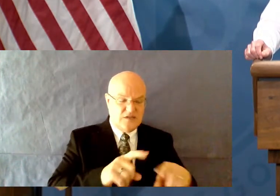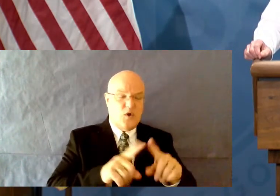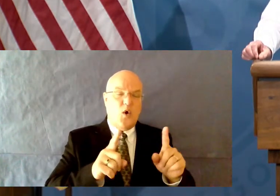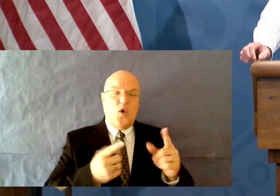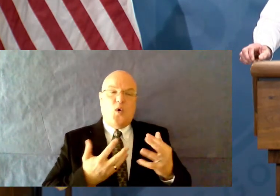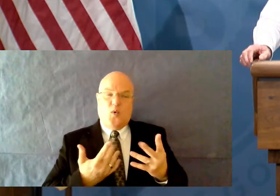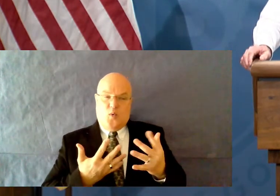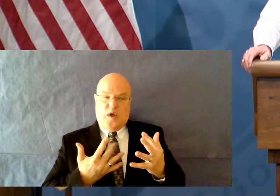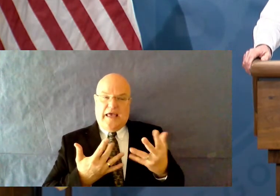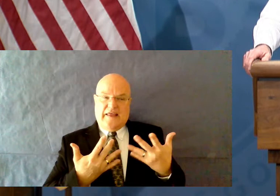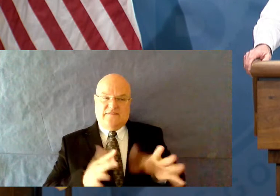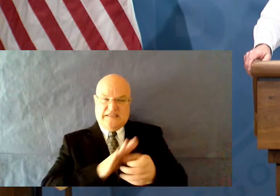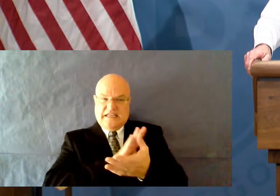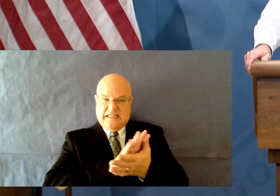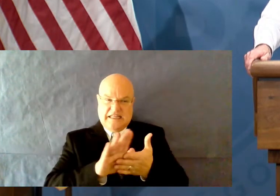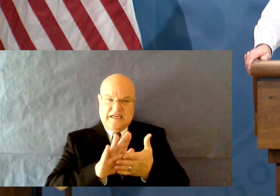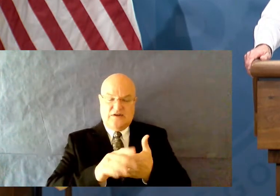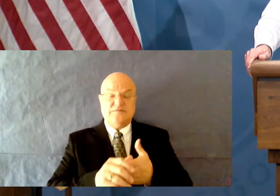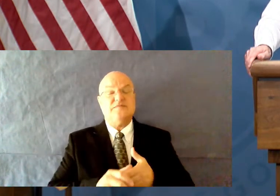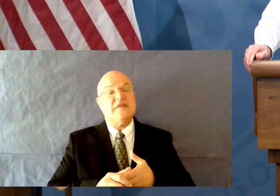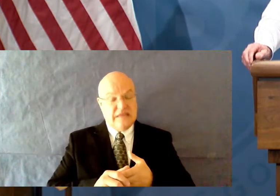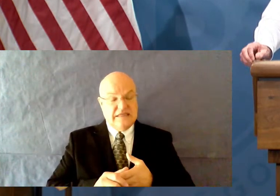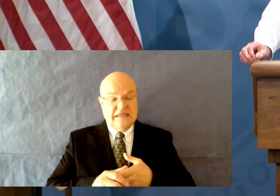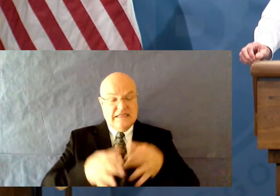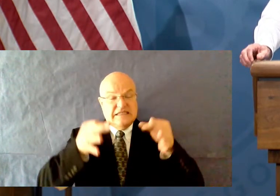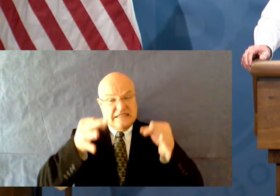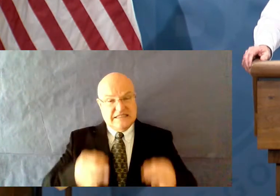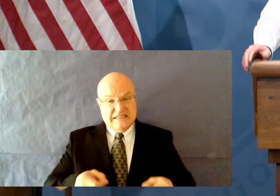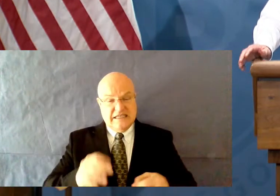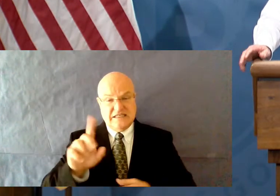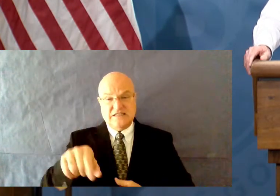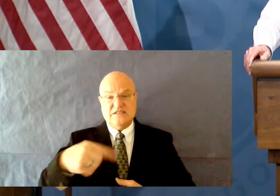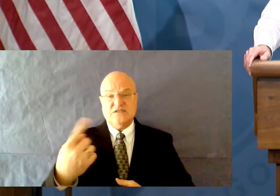road's clear? Those are judgment calls that only